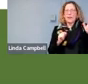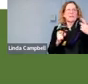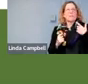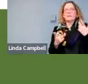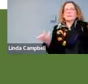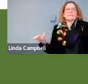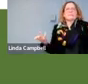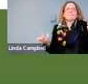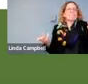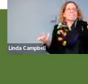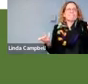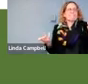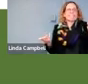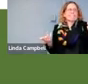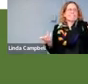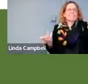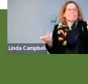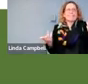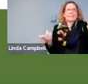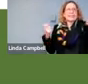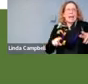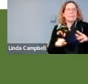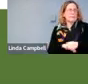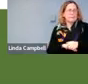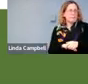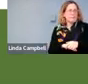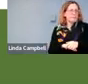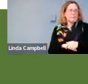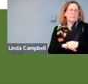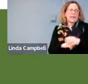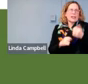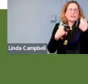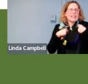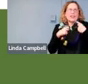Wenzel's Lake, it just happened.